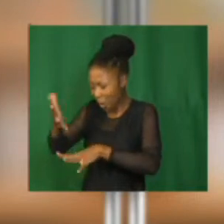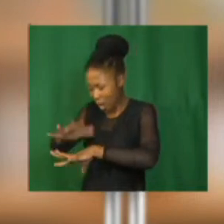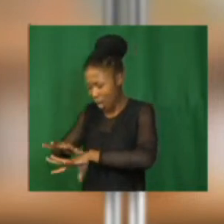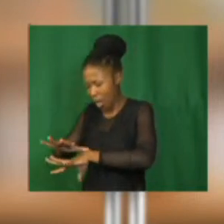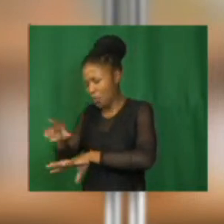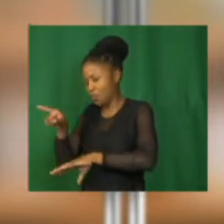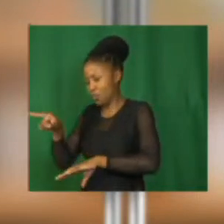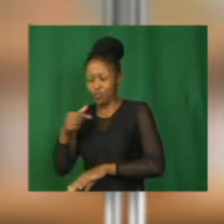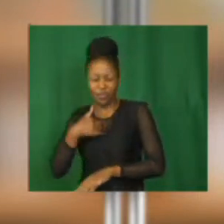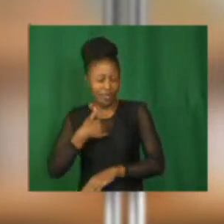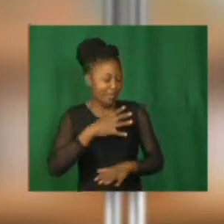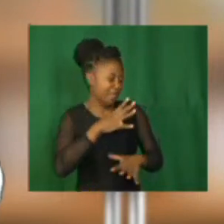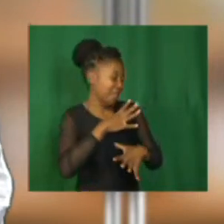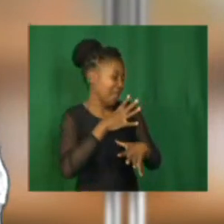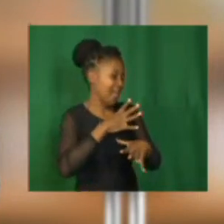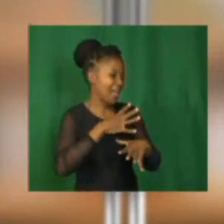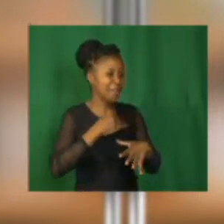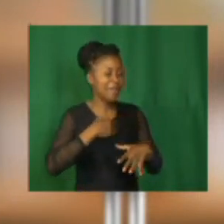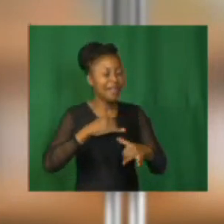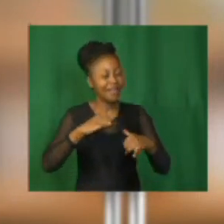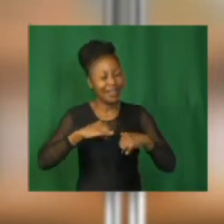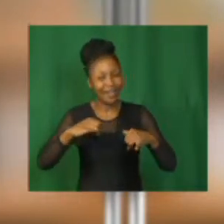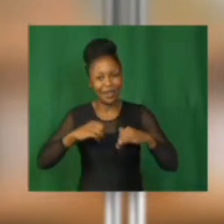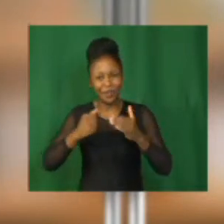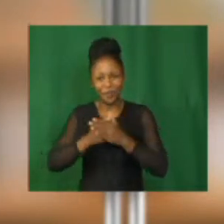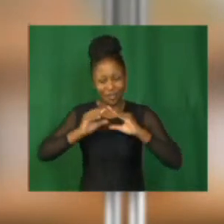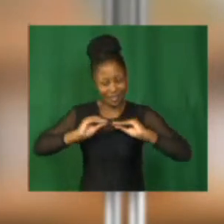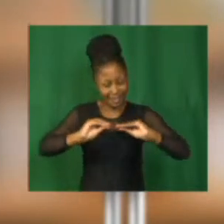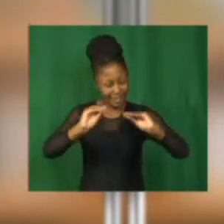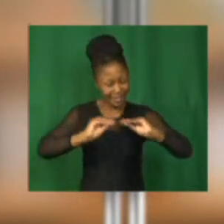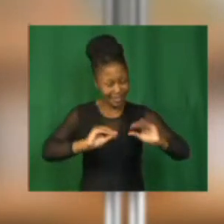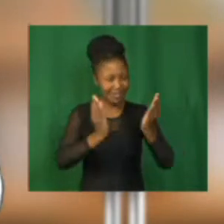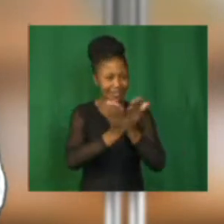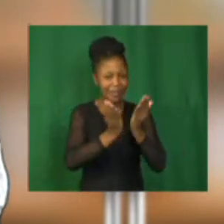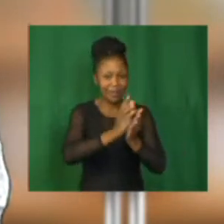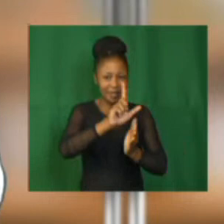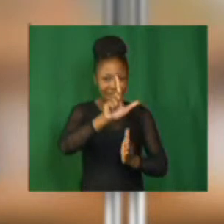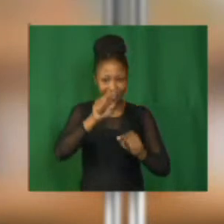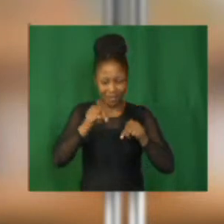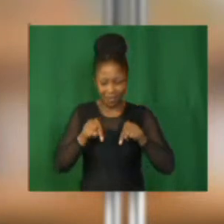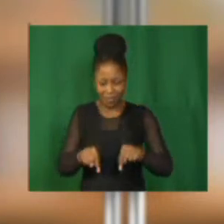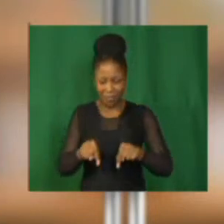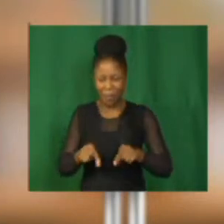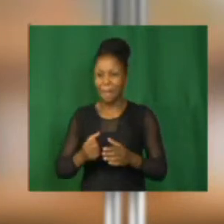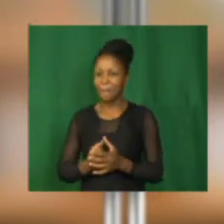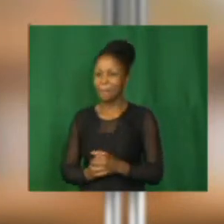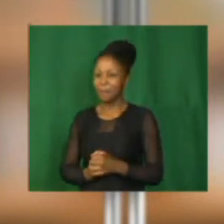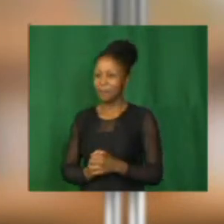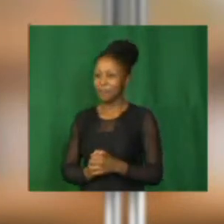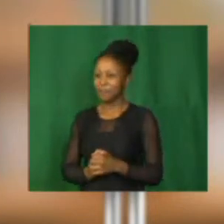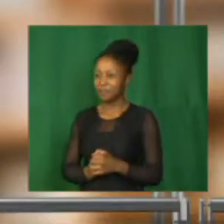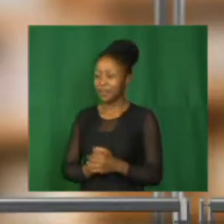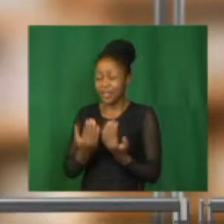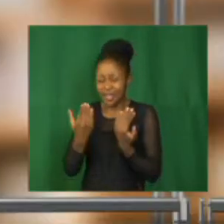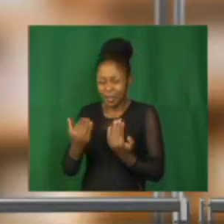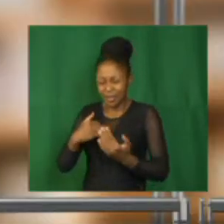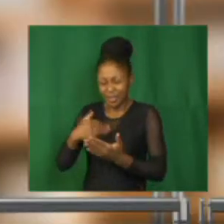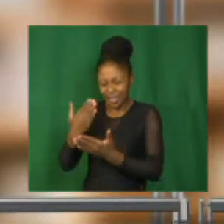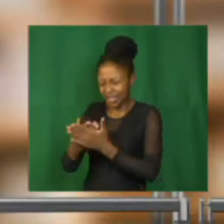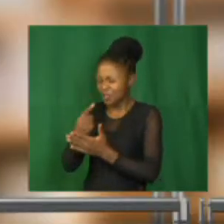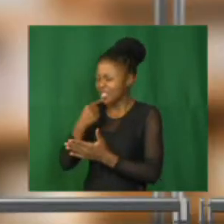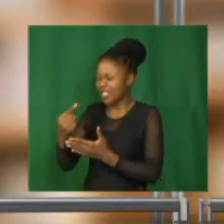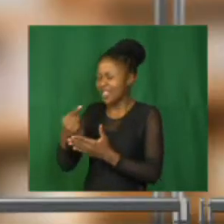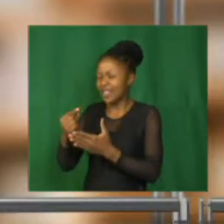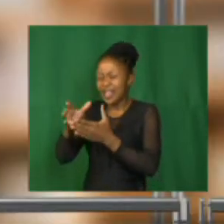good. So good. Okay. I'm ready to teach my grade 7s just now. Okay. Yes. So, please can you tell us a bit about today's topic,